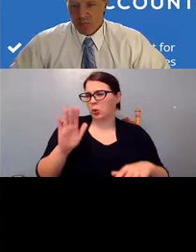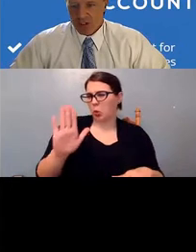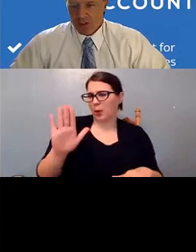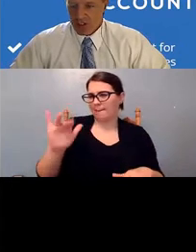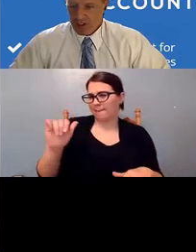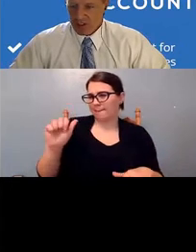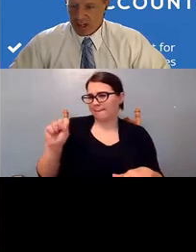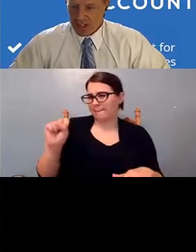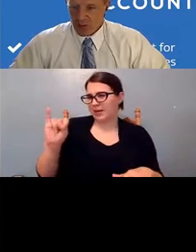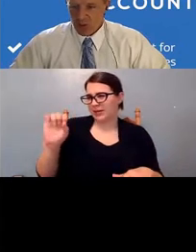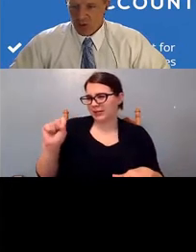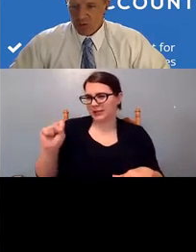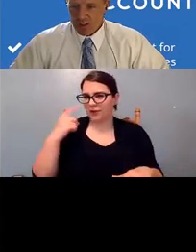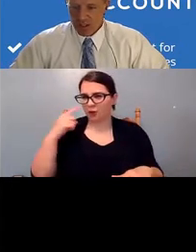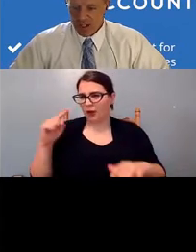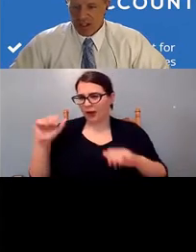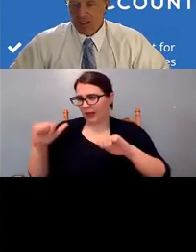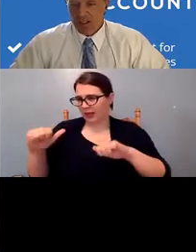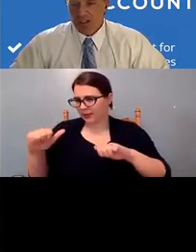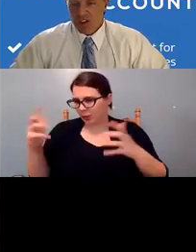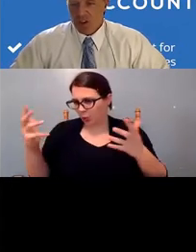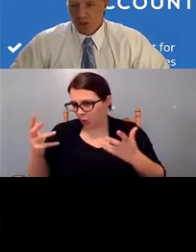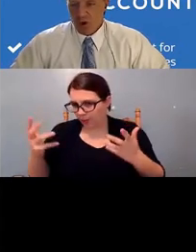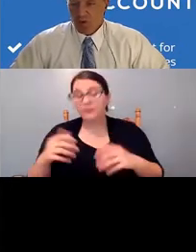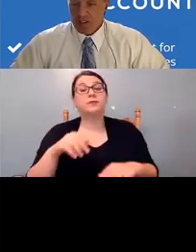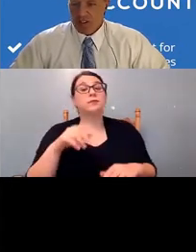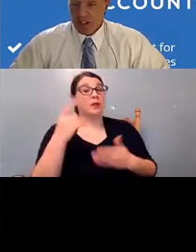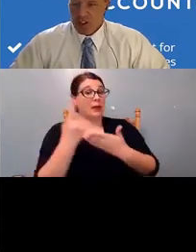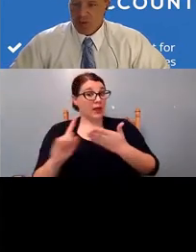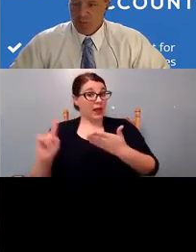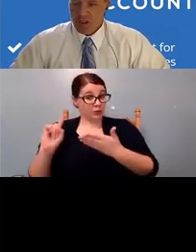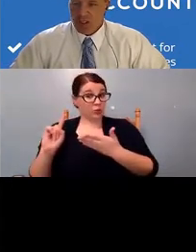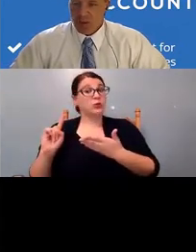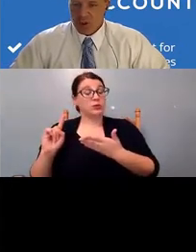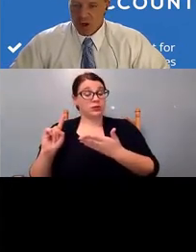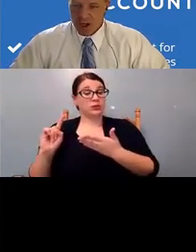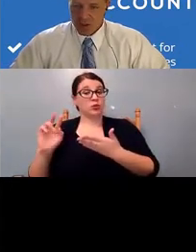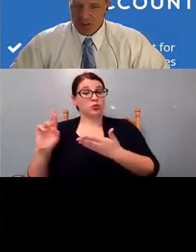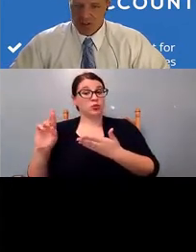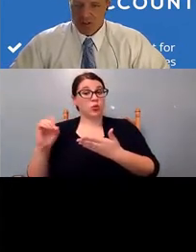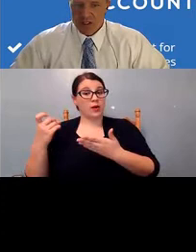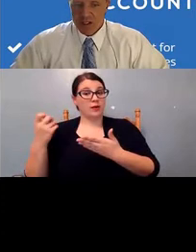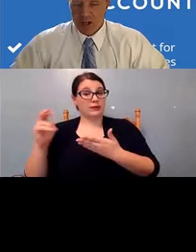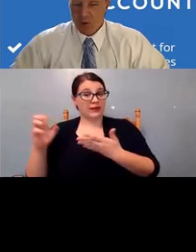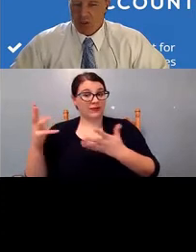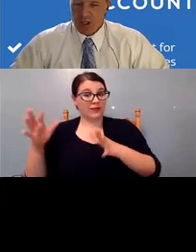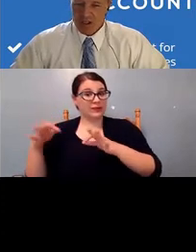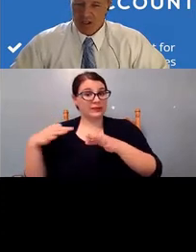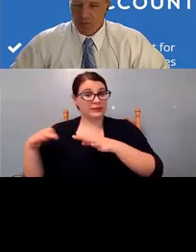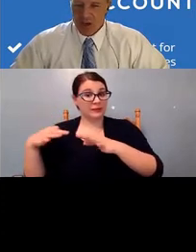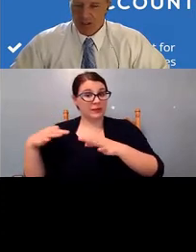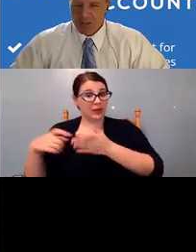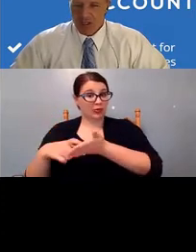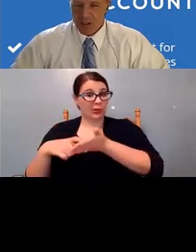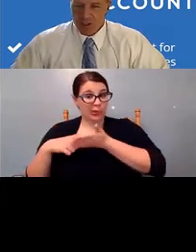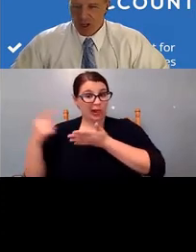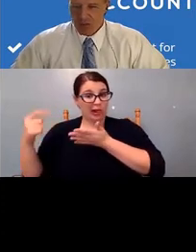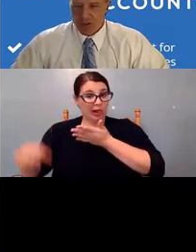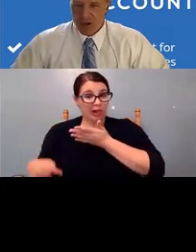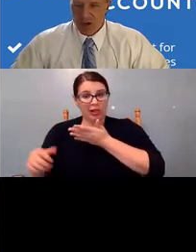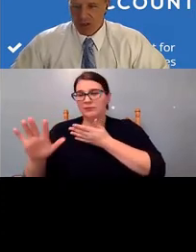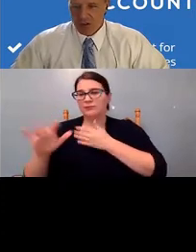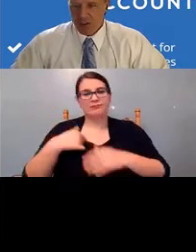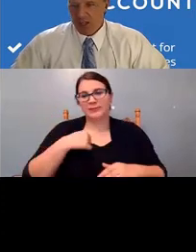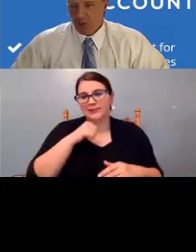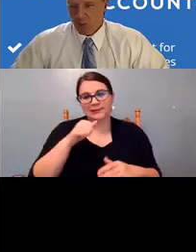on the presentation last week with Roxanne, she went over these eligibility requirements. I won't talk a lot about them there, but you have